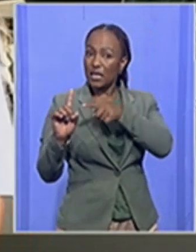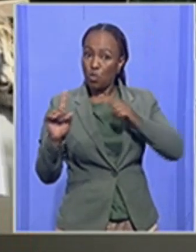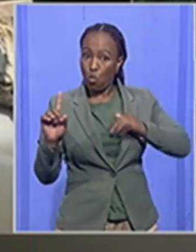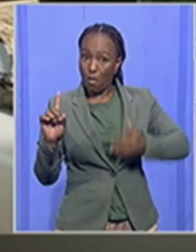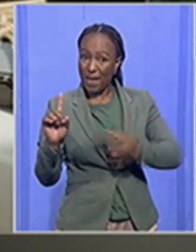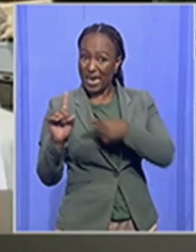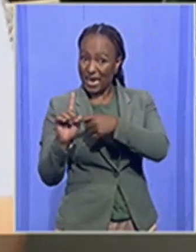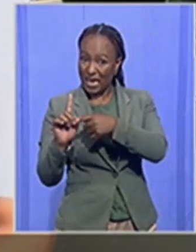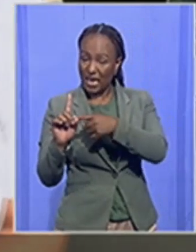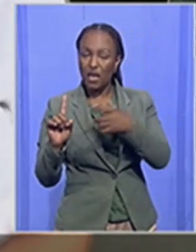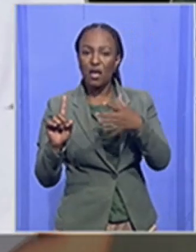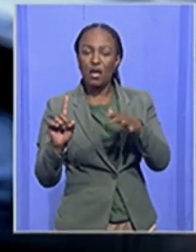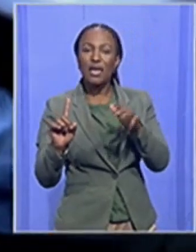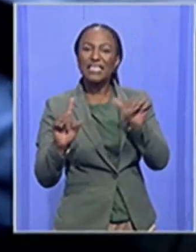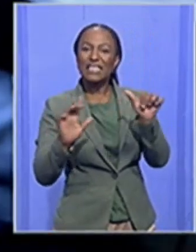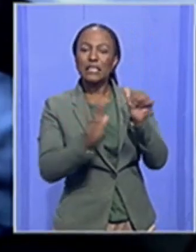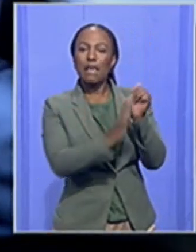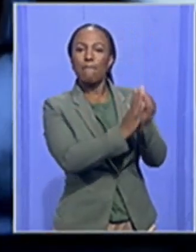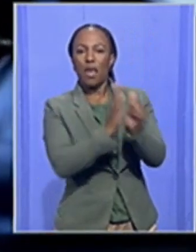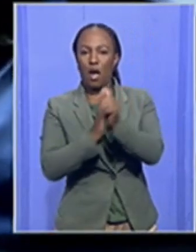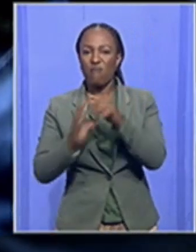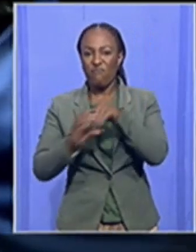to at least 6 murders.